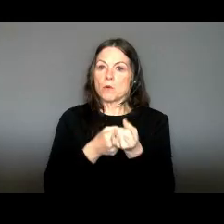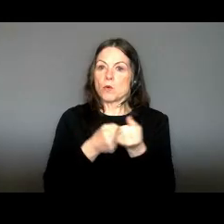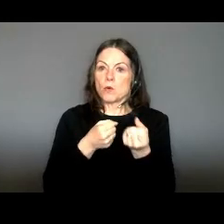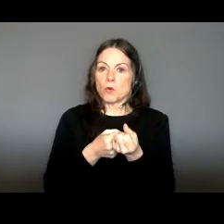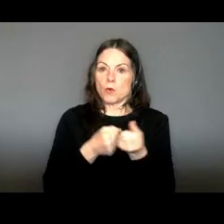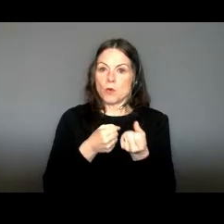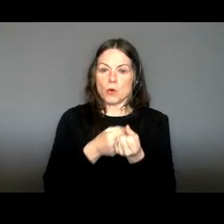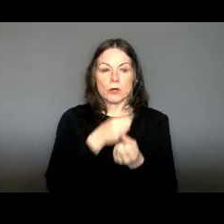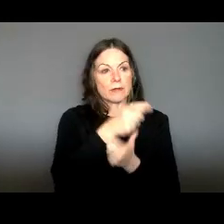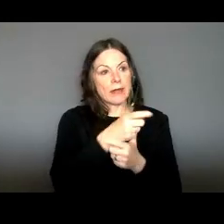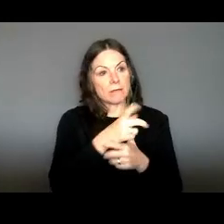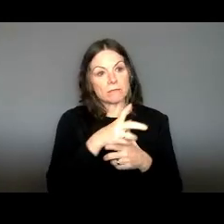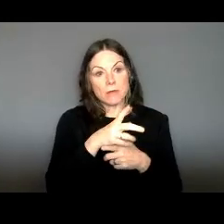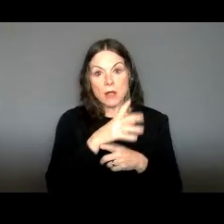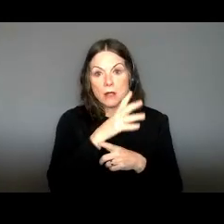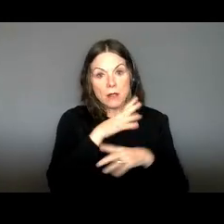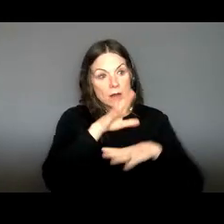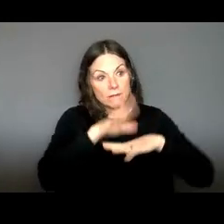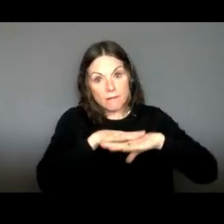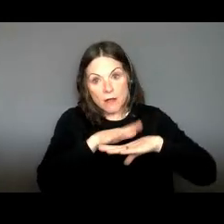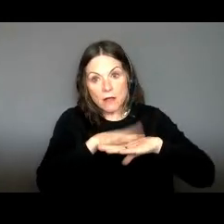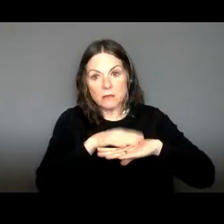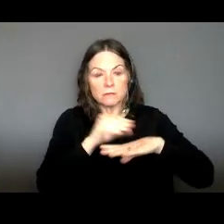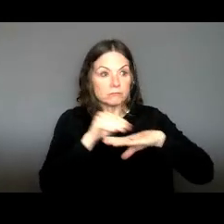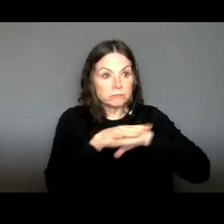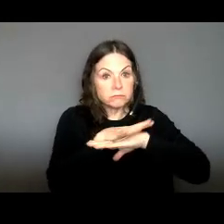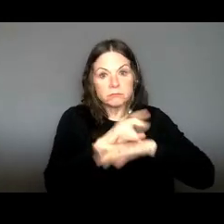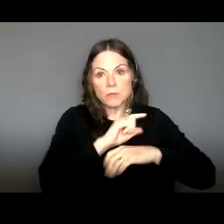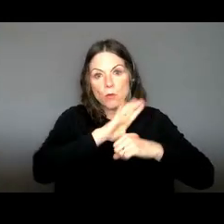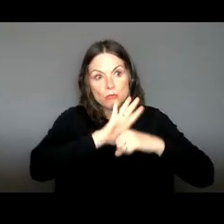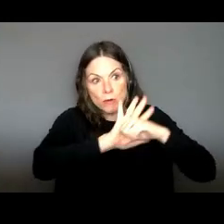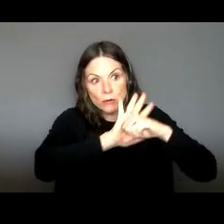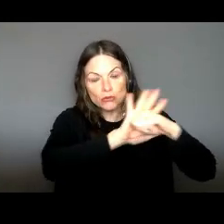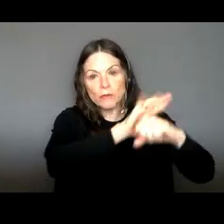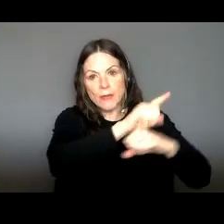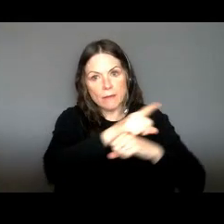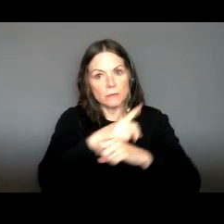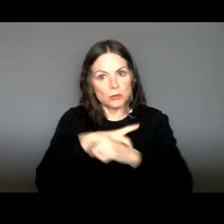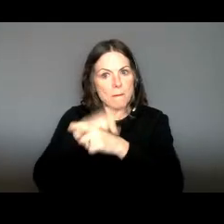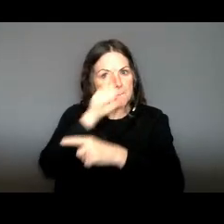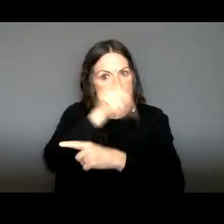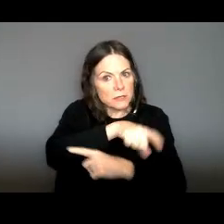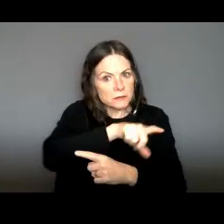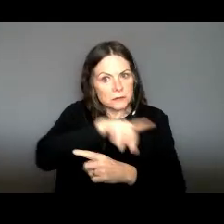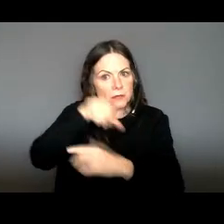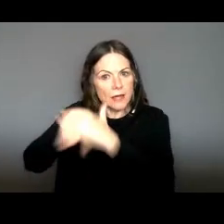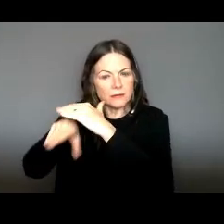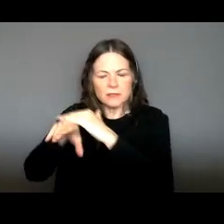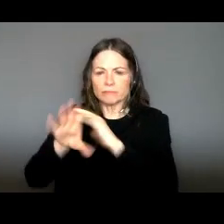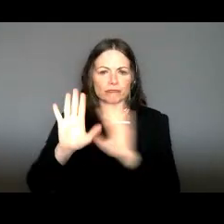never directly advise or pressure an individual to consider the benefits.